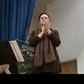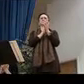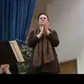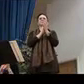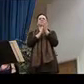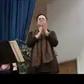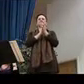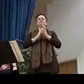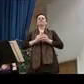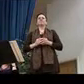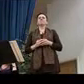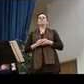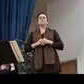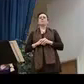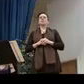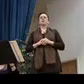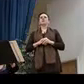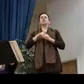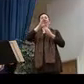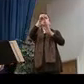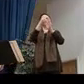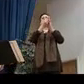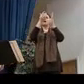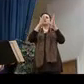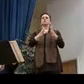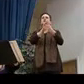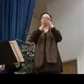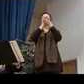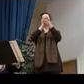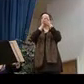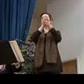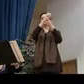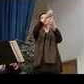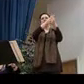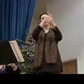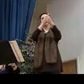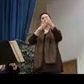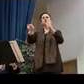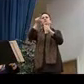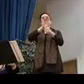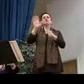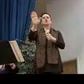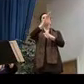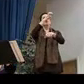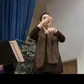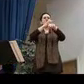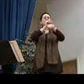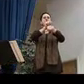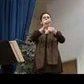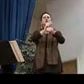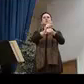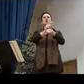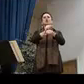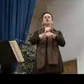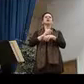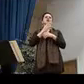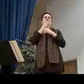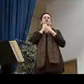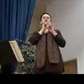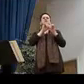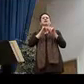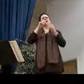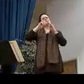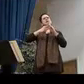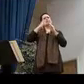Graduates, congratulations to each of you for your hard work to treasure this day and begin thinking about your next step in the lifetime of